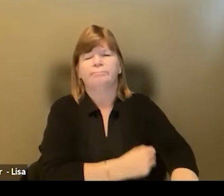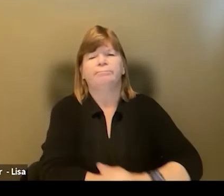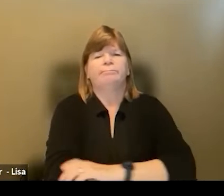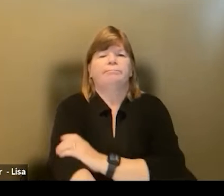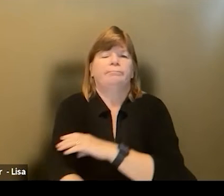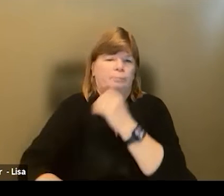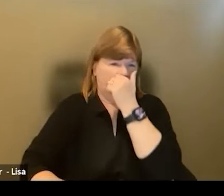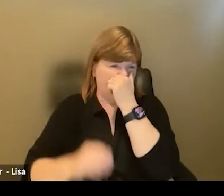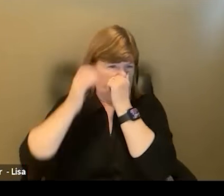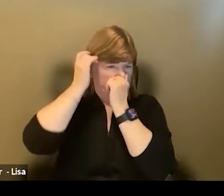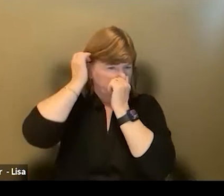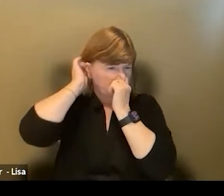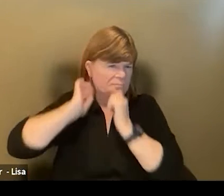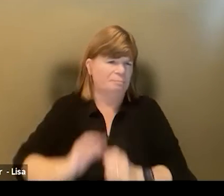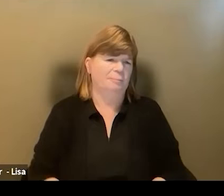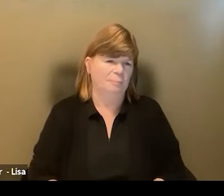participation on that waiver.